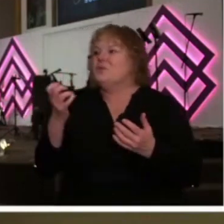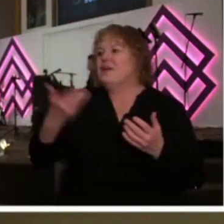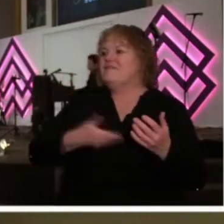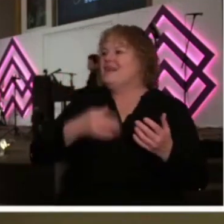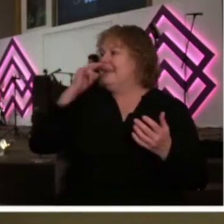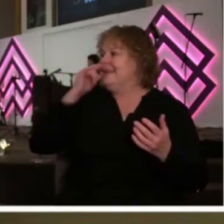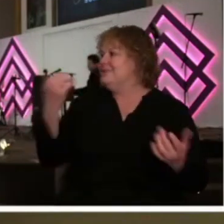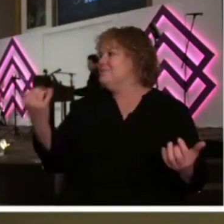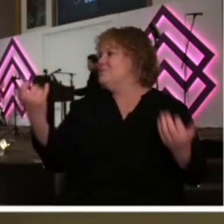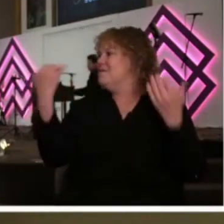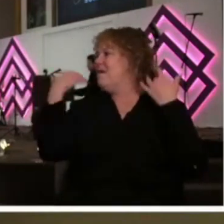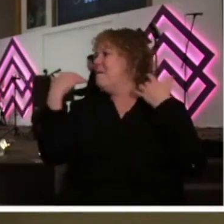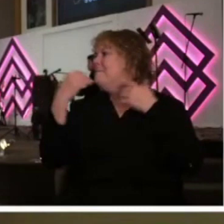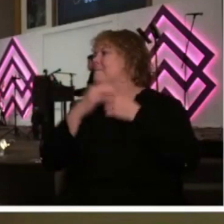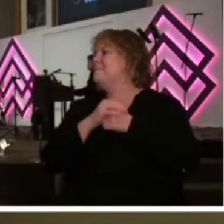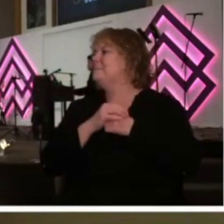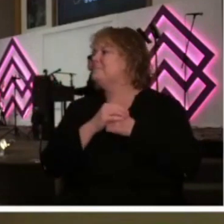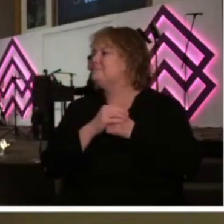kids to come.